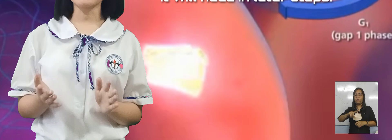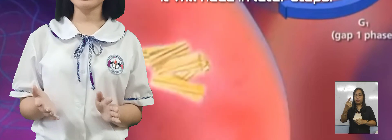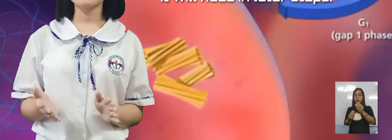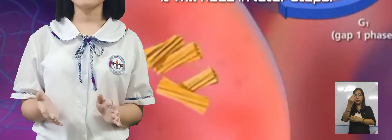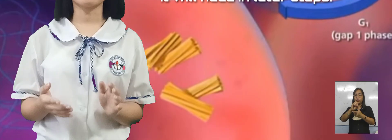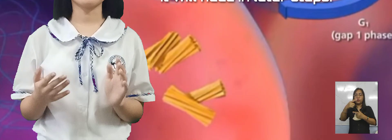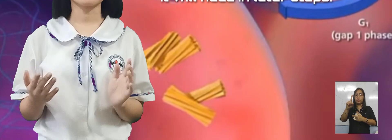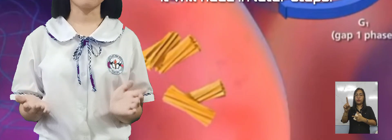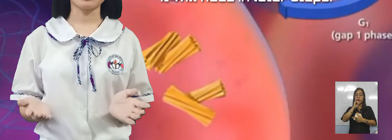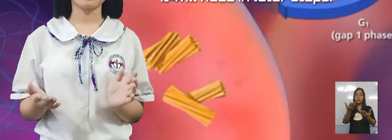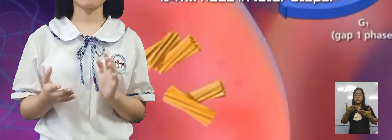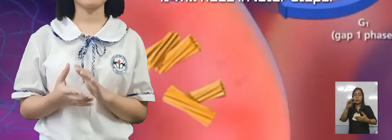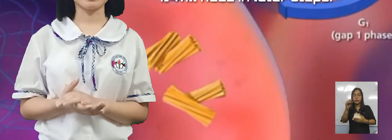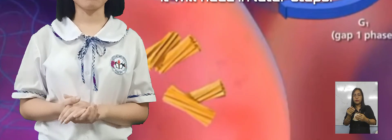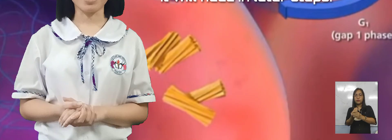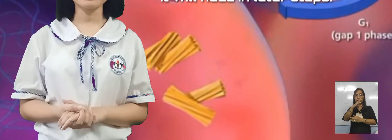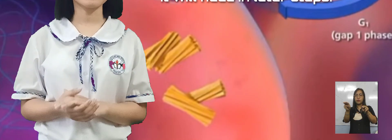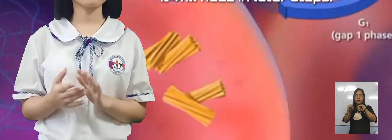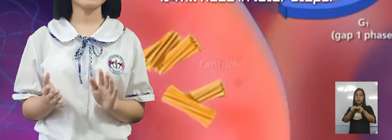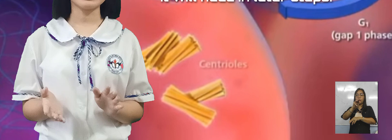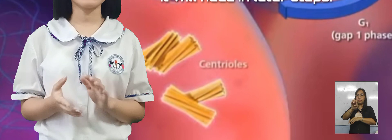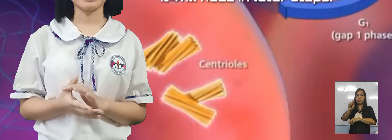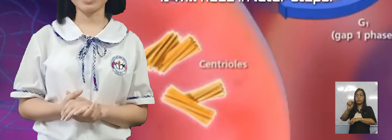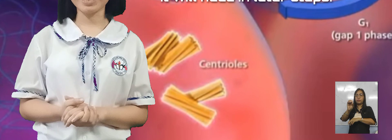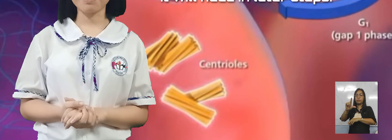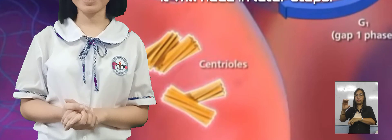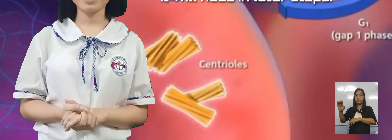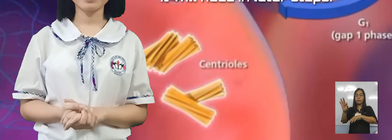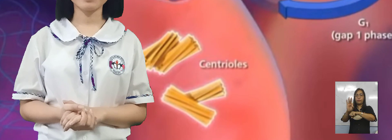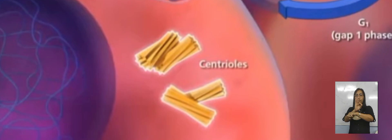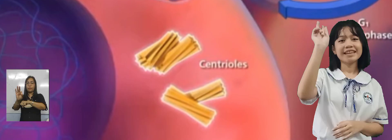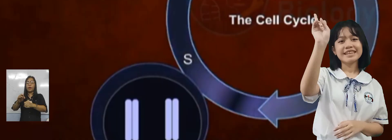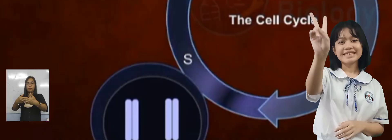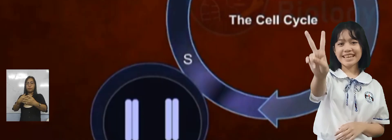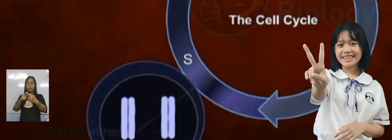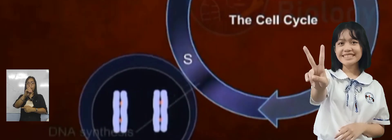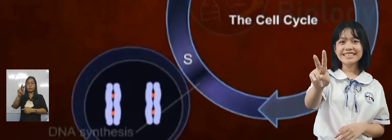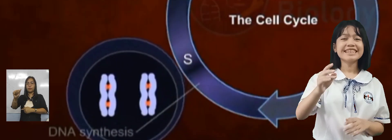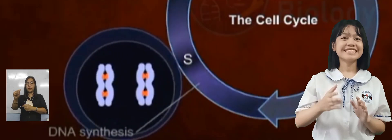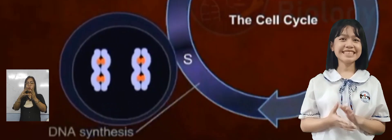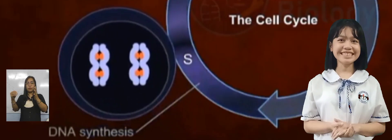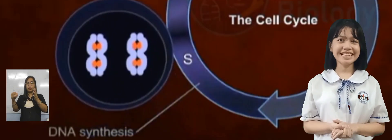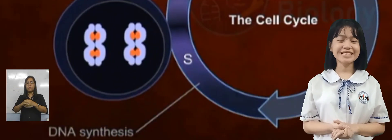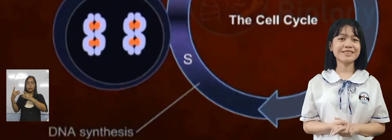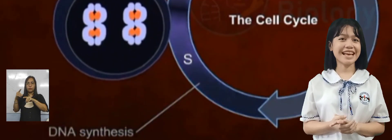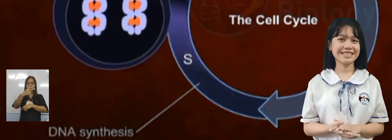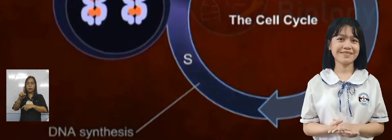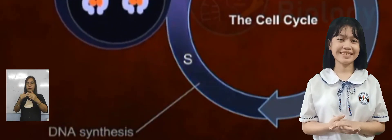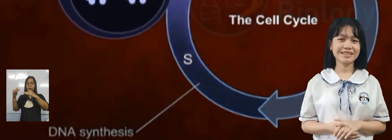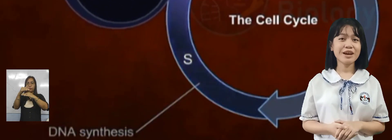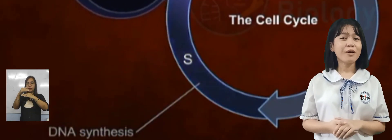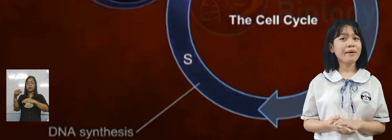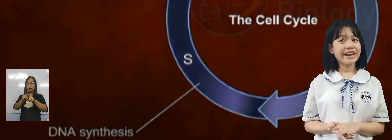copies organelles, and makes the molecular building blocks that will need in later steps. Second, synthesis or